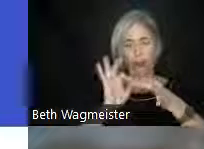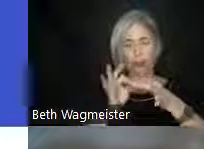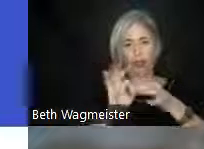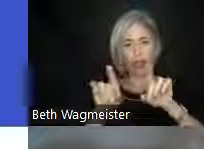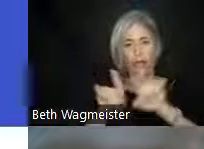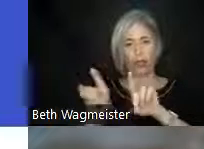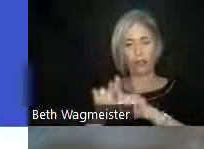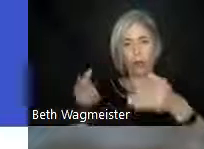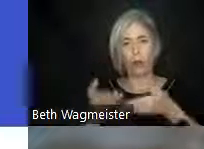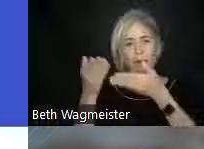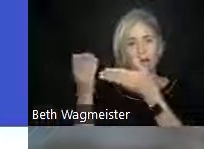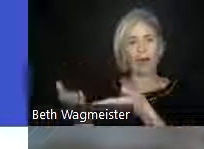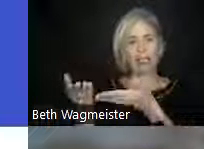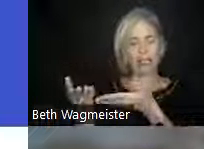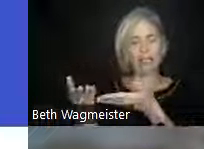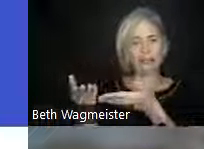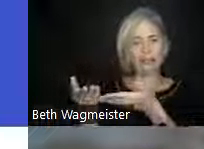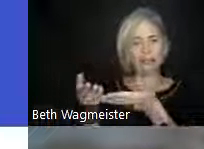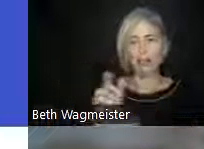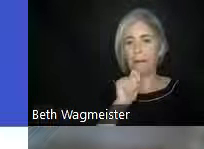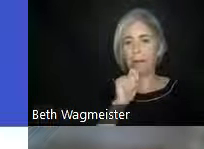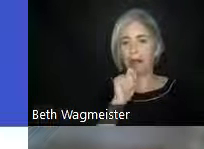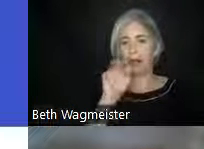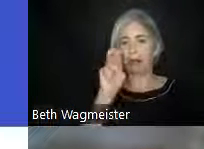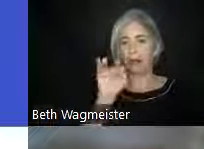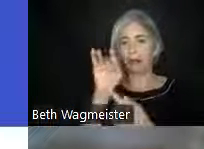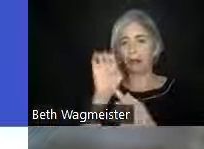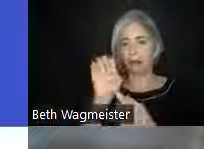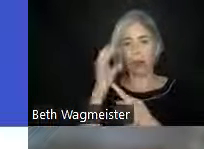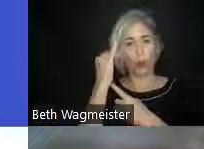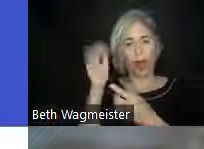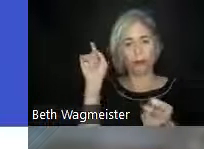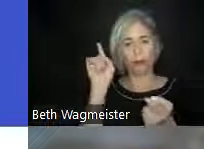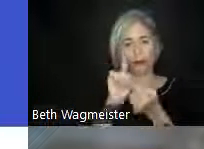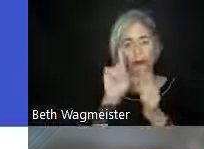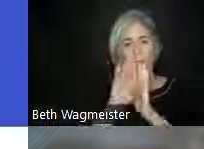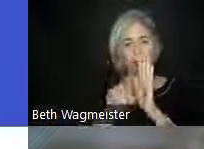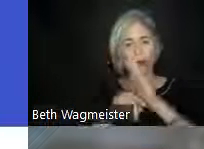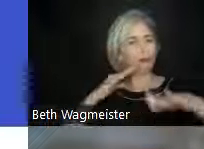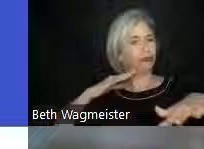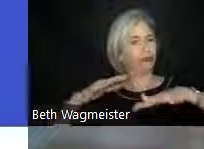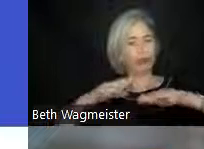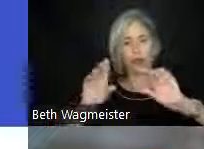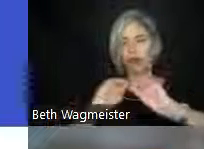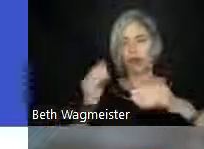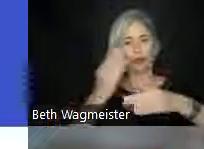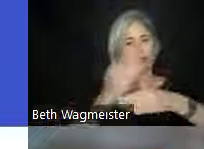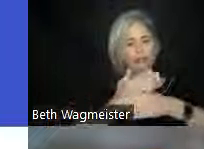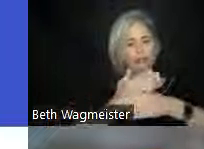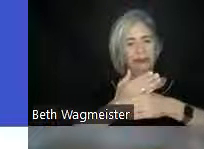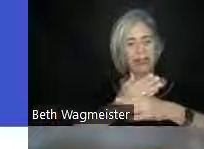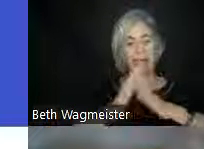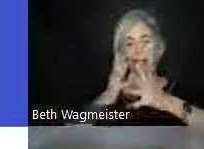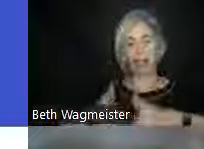also provided. Microphones are muted to prevent any background noise or disruptions. Please leave